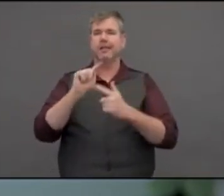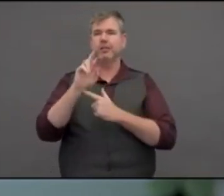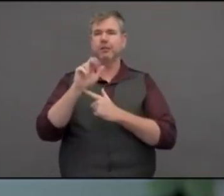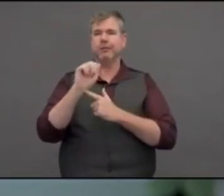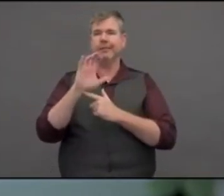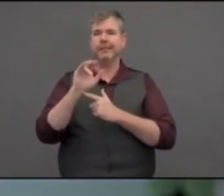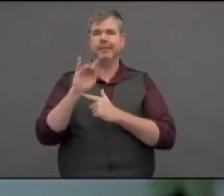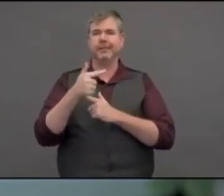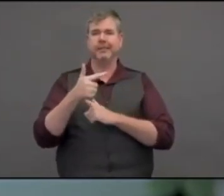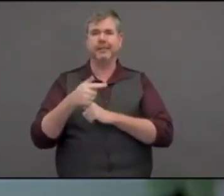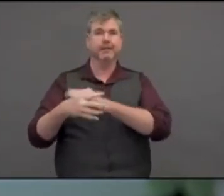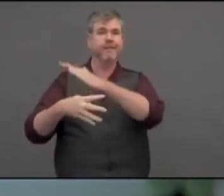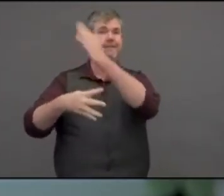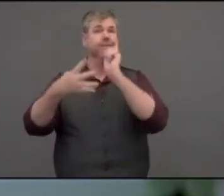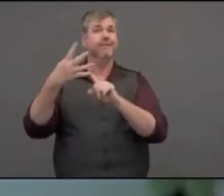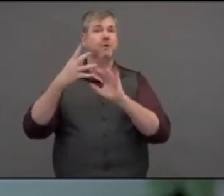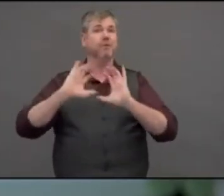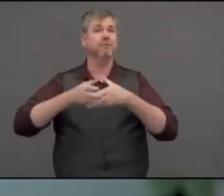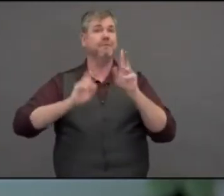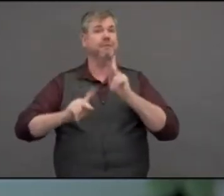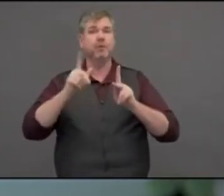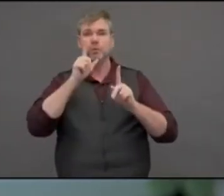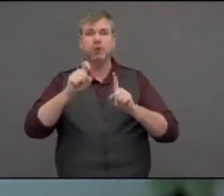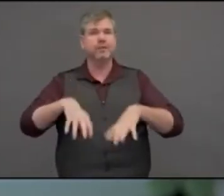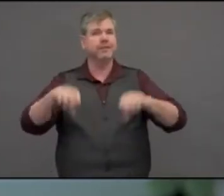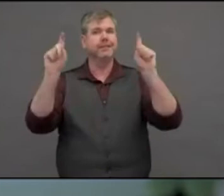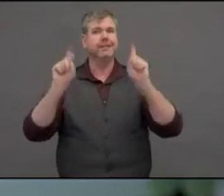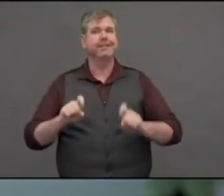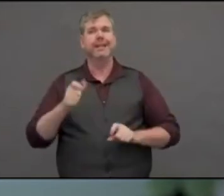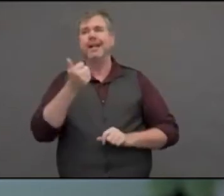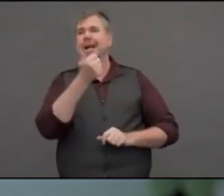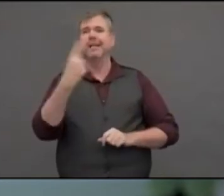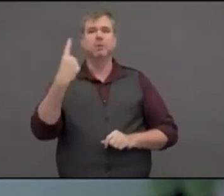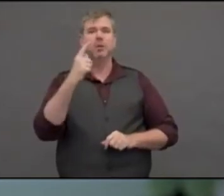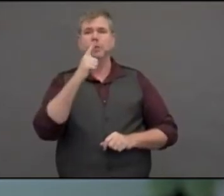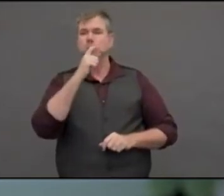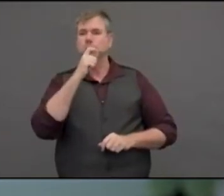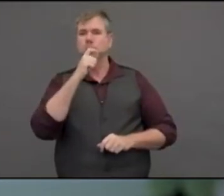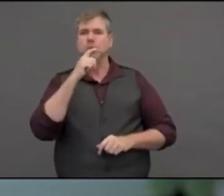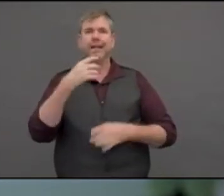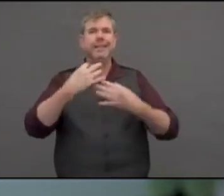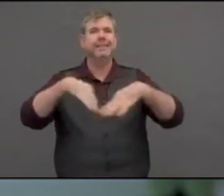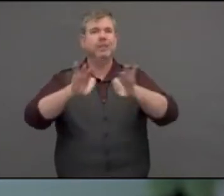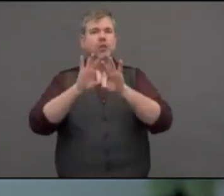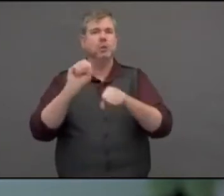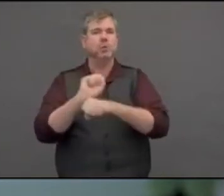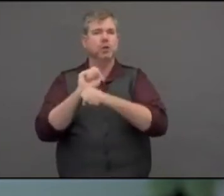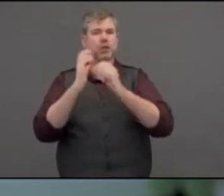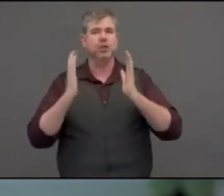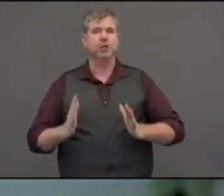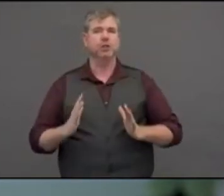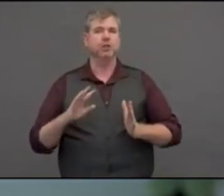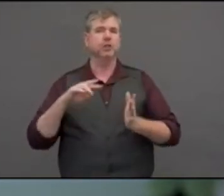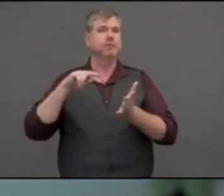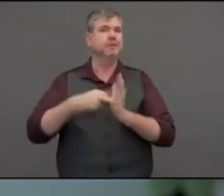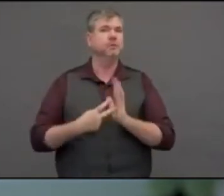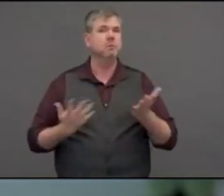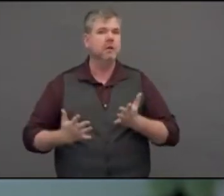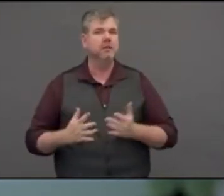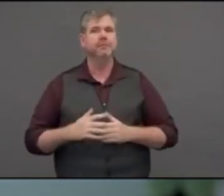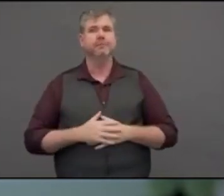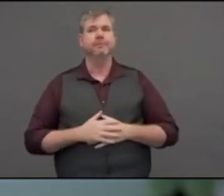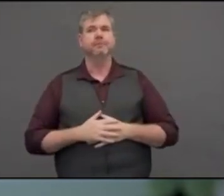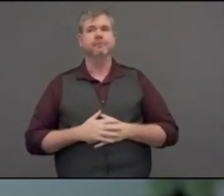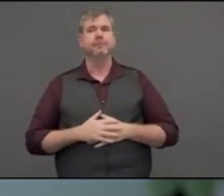who's an essential worker. So what does that mean? An essential worker, we have actually now aligned with